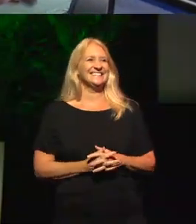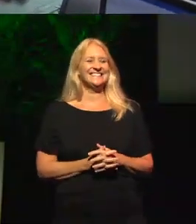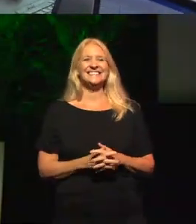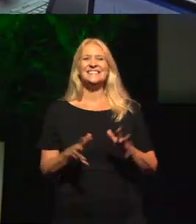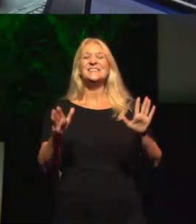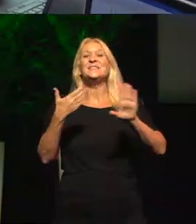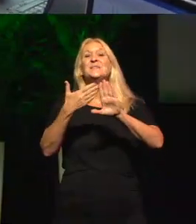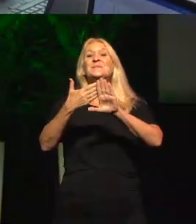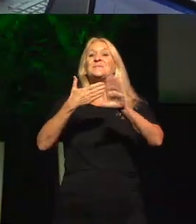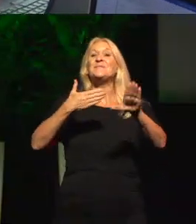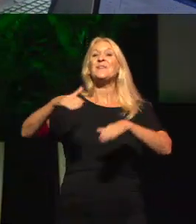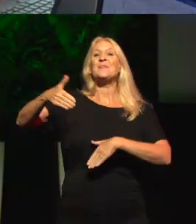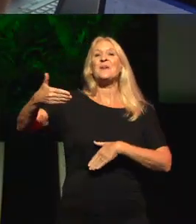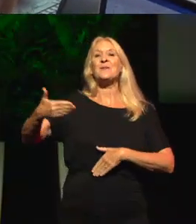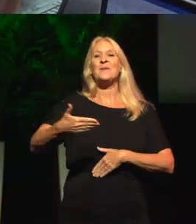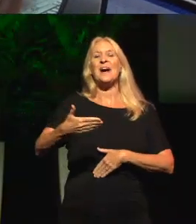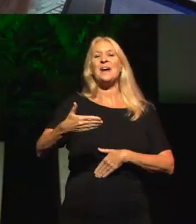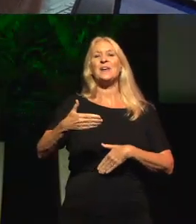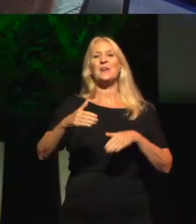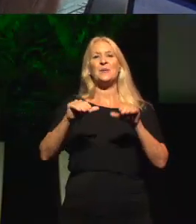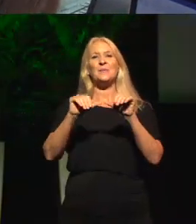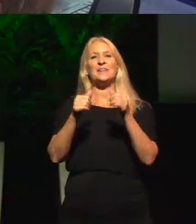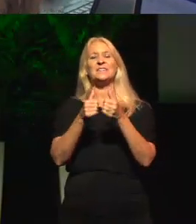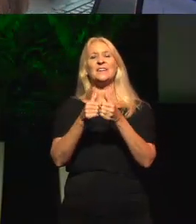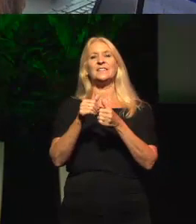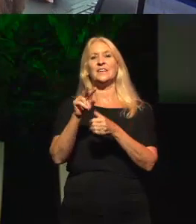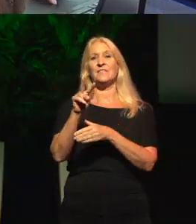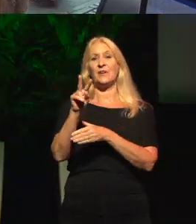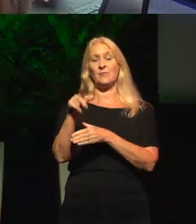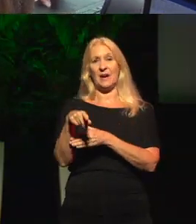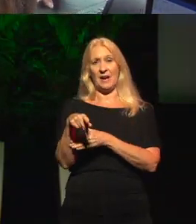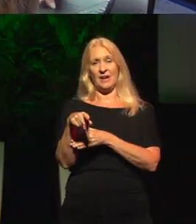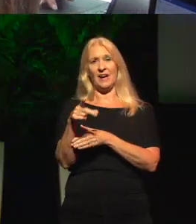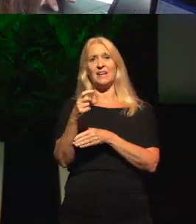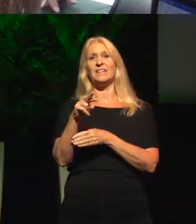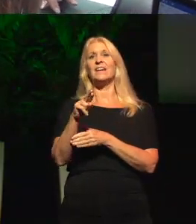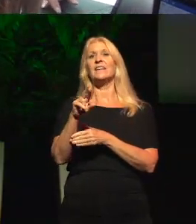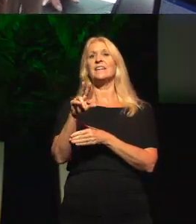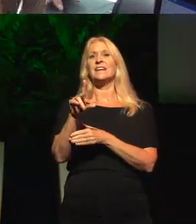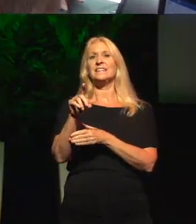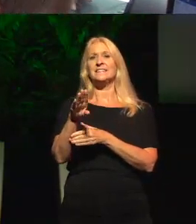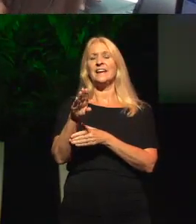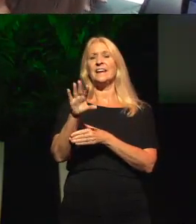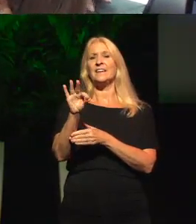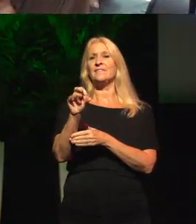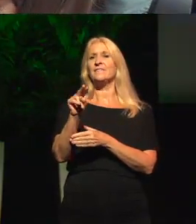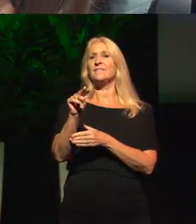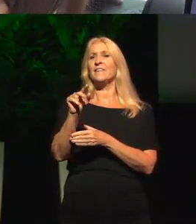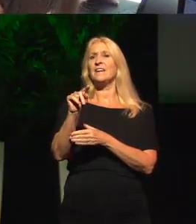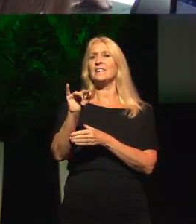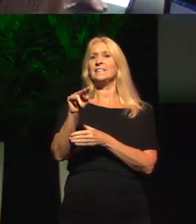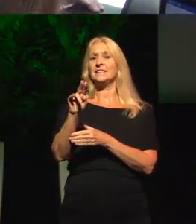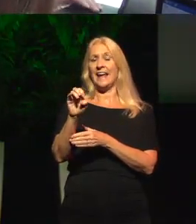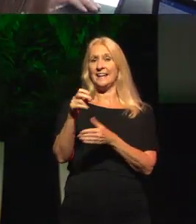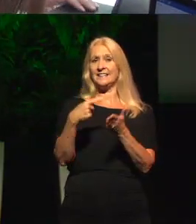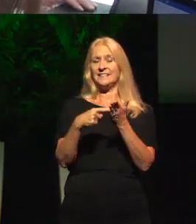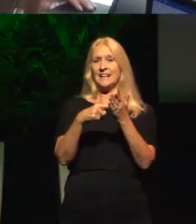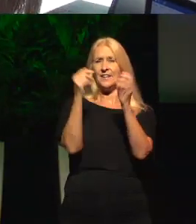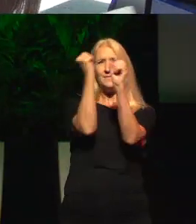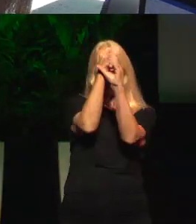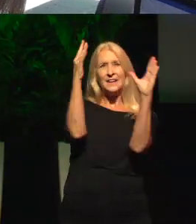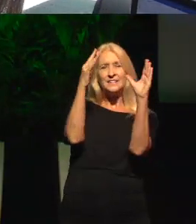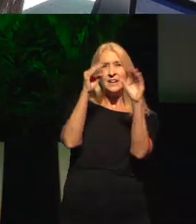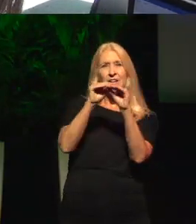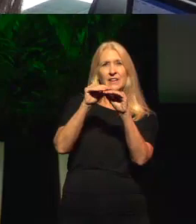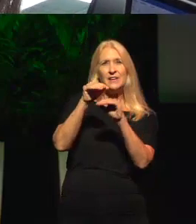Now, before we welcome Associate Vice President for Strategic Priorities, Dr. Deb Fontaine, to talk about the Visionary Impact Plan, it's time for